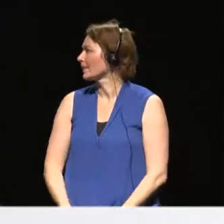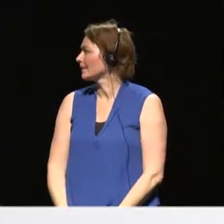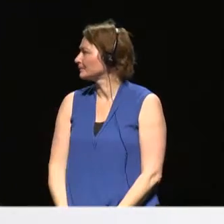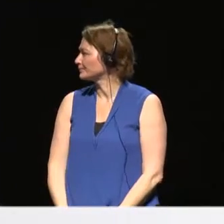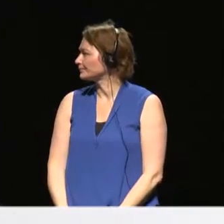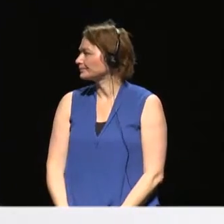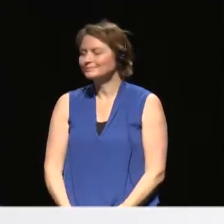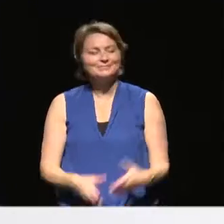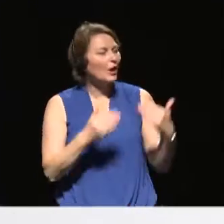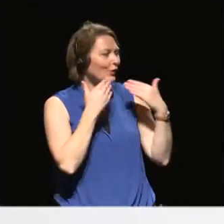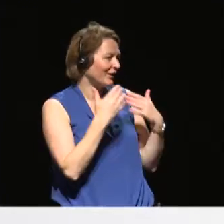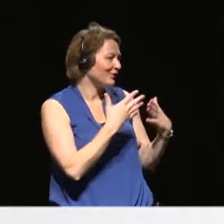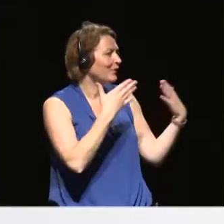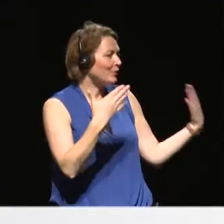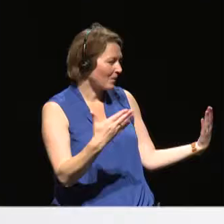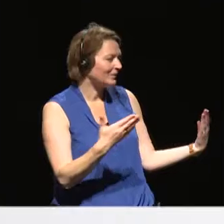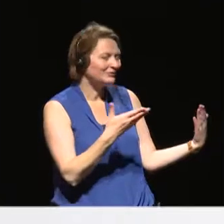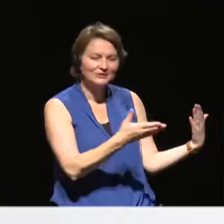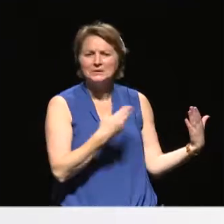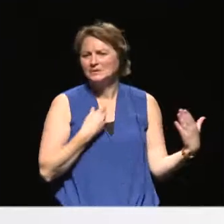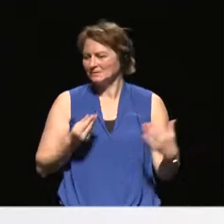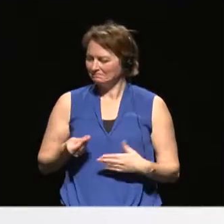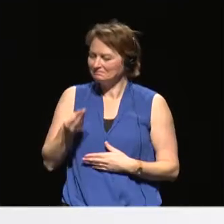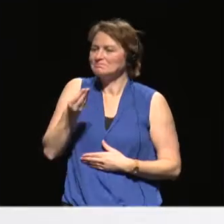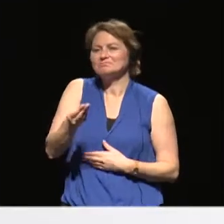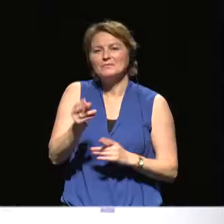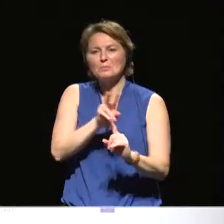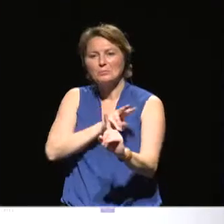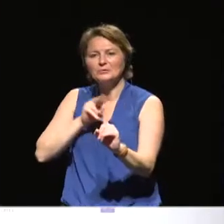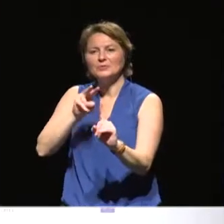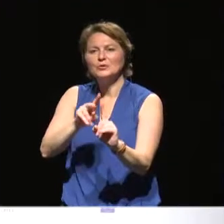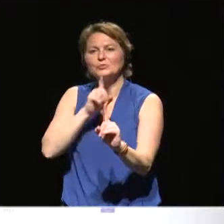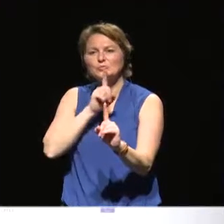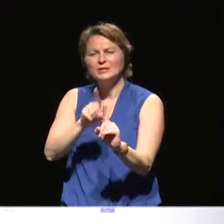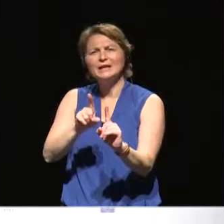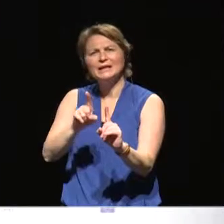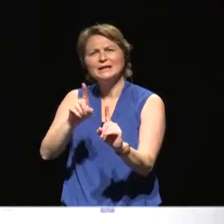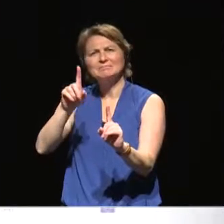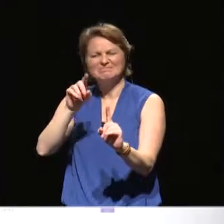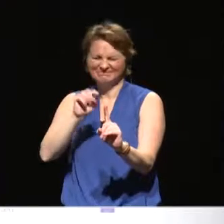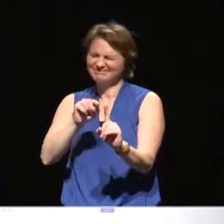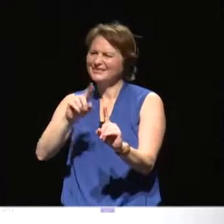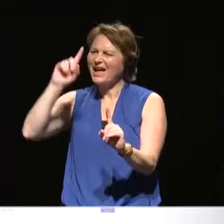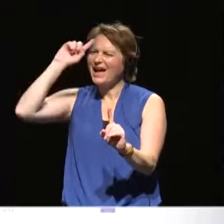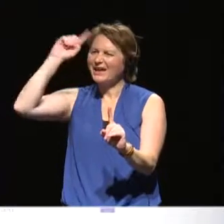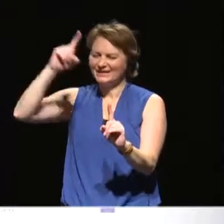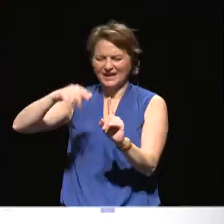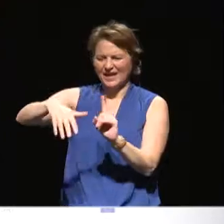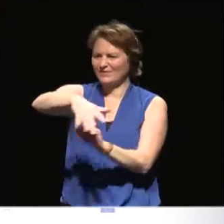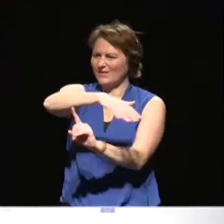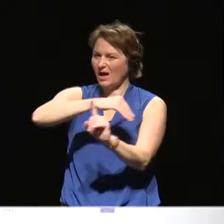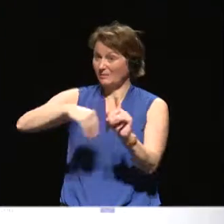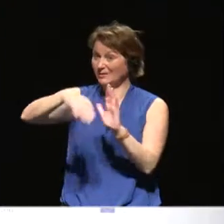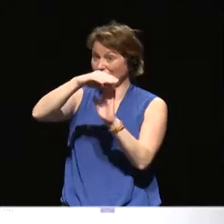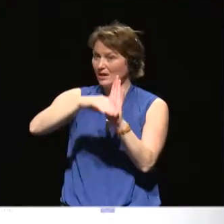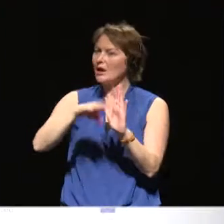Achim, thank you very much for bringing us this perspective. Actually reinforces this idea that the environment agenda certainly